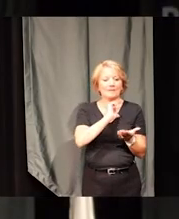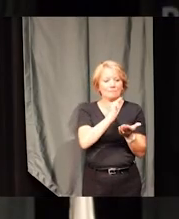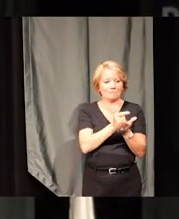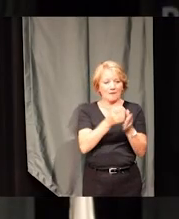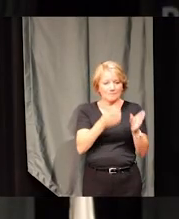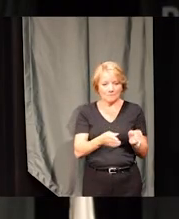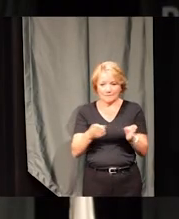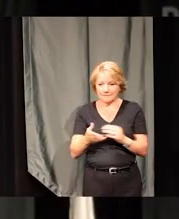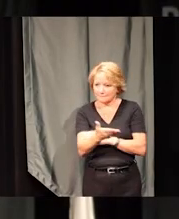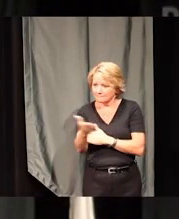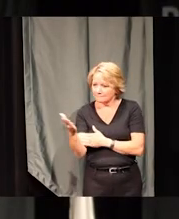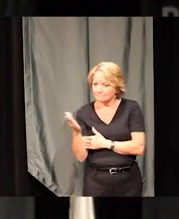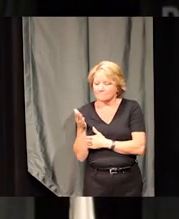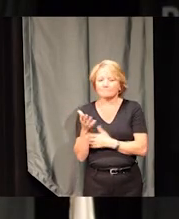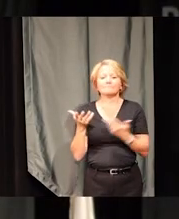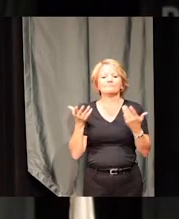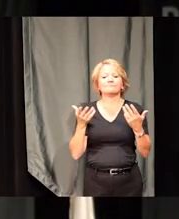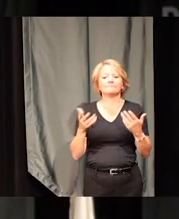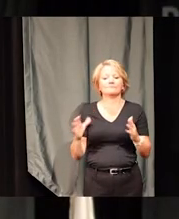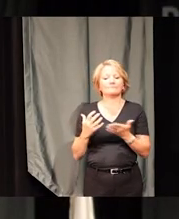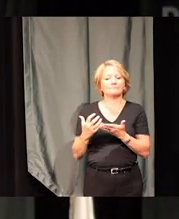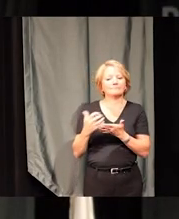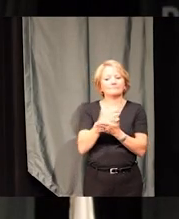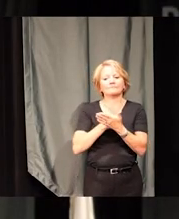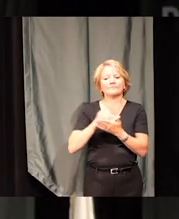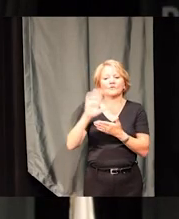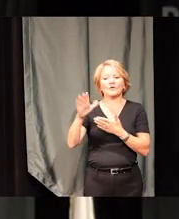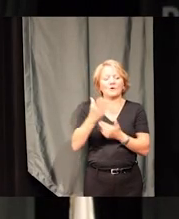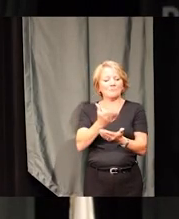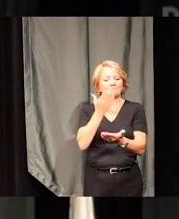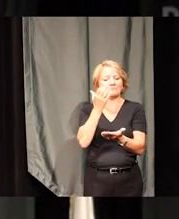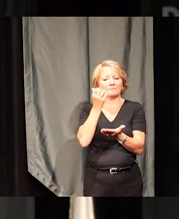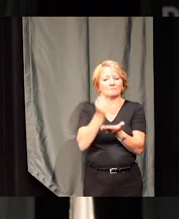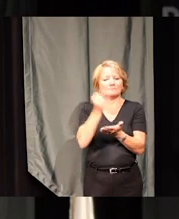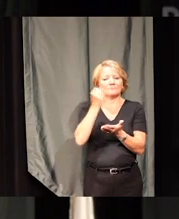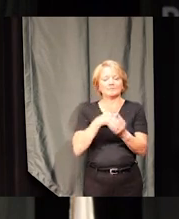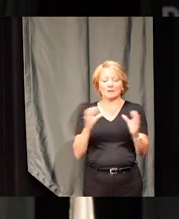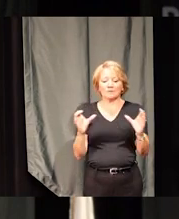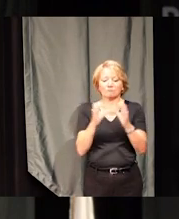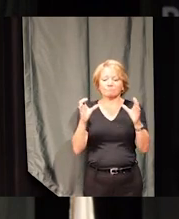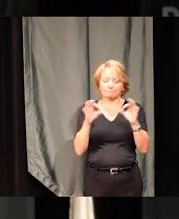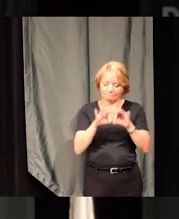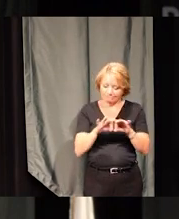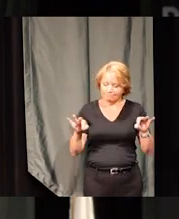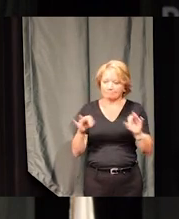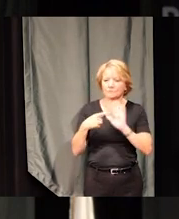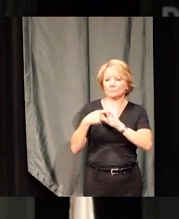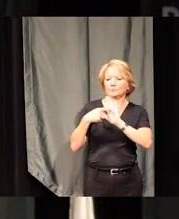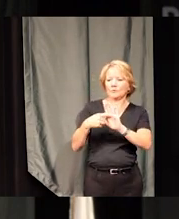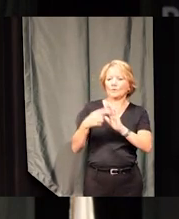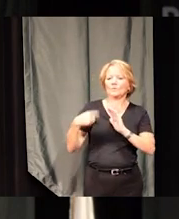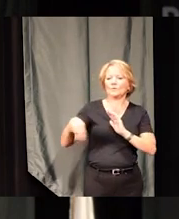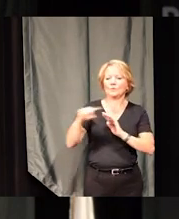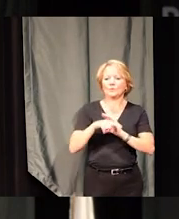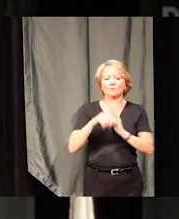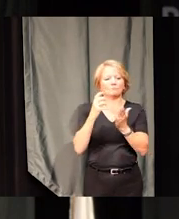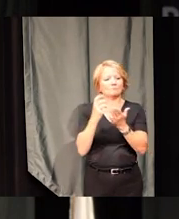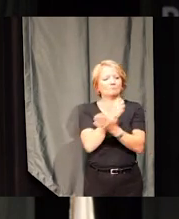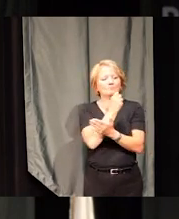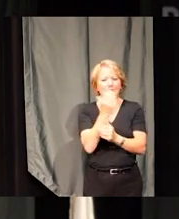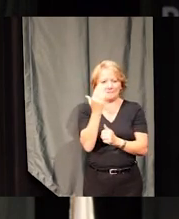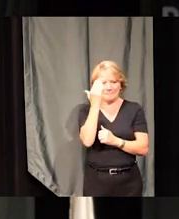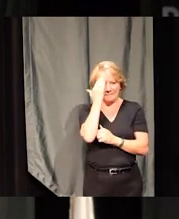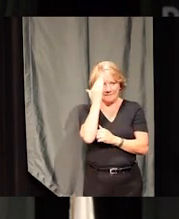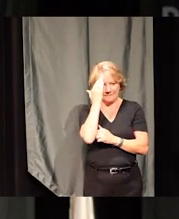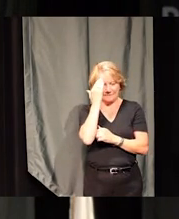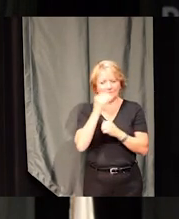Graduates, you have now earned a credential that demonstrates that you have attained a special body of